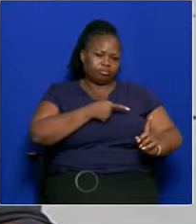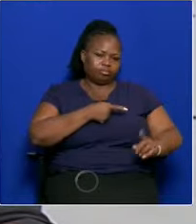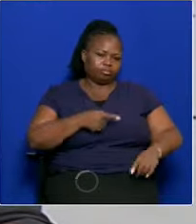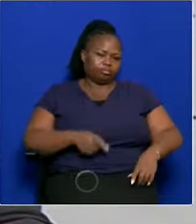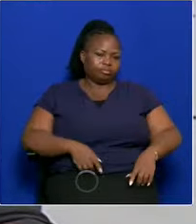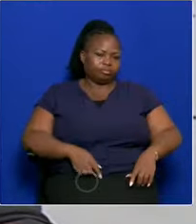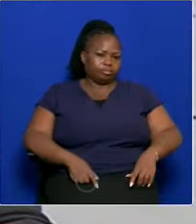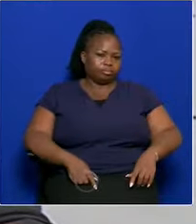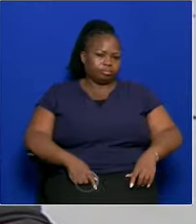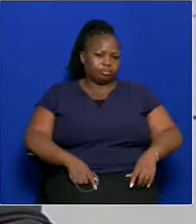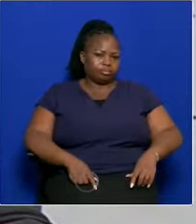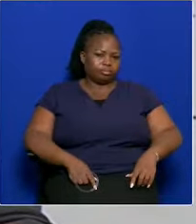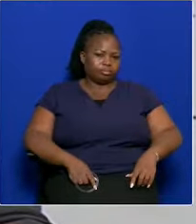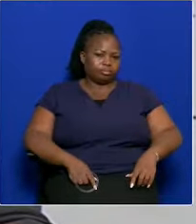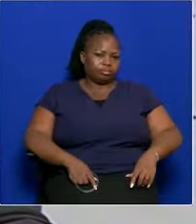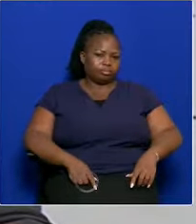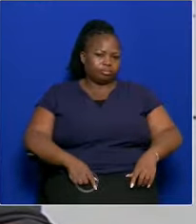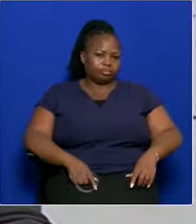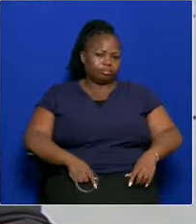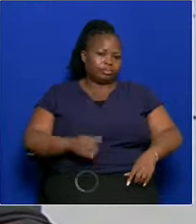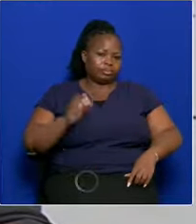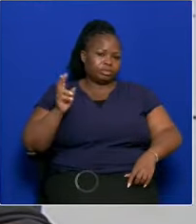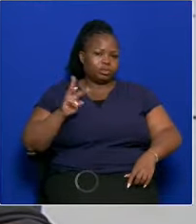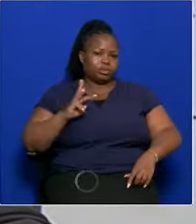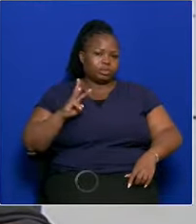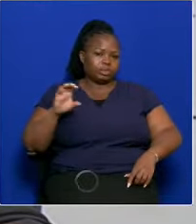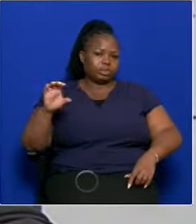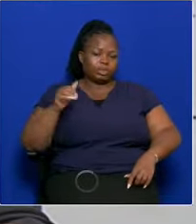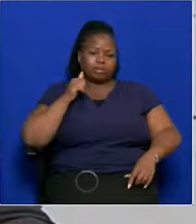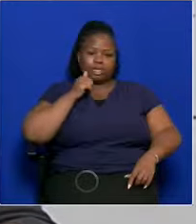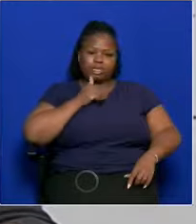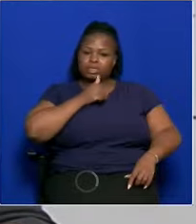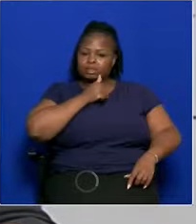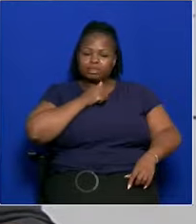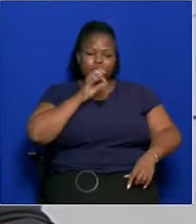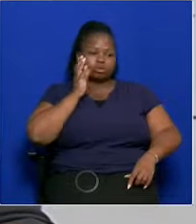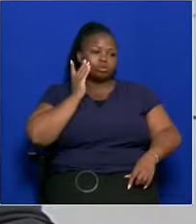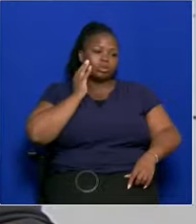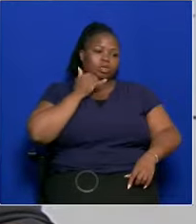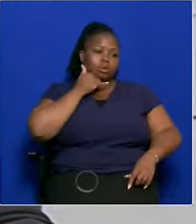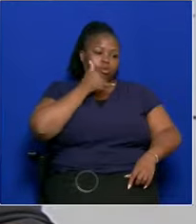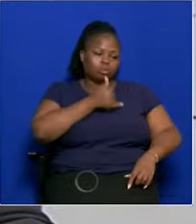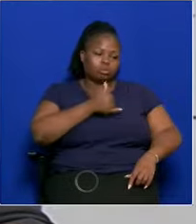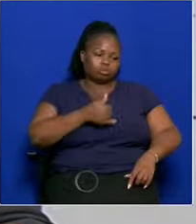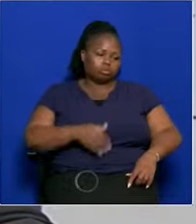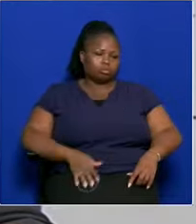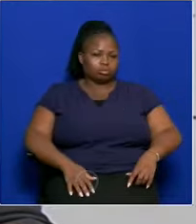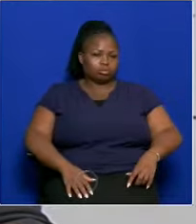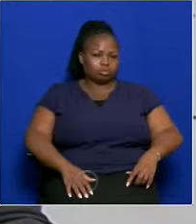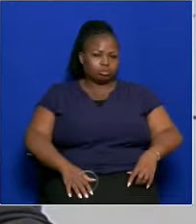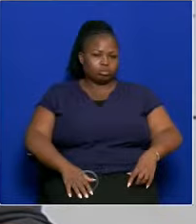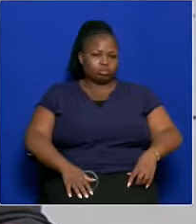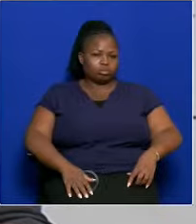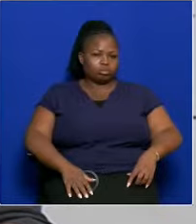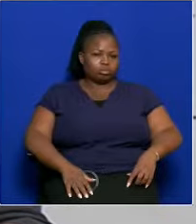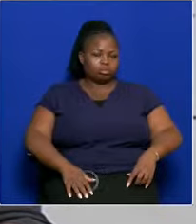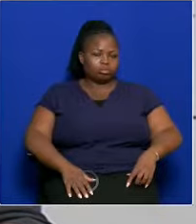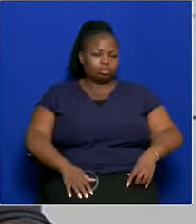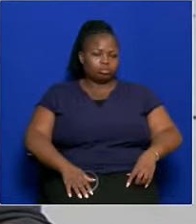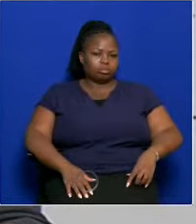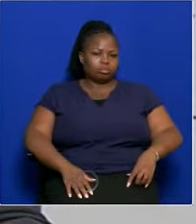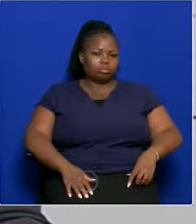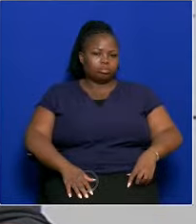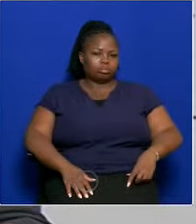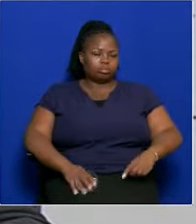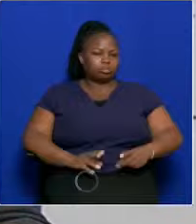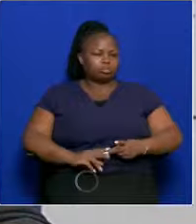in Atlantis in Western Cape when I made the call. And the other one I can't remember,